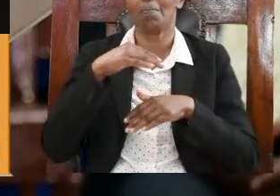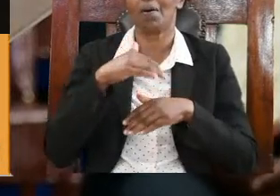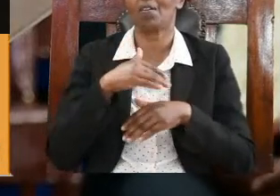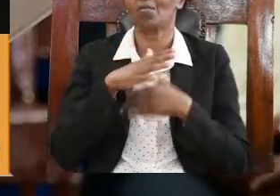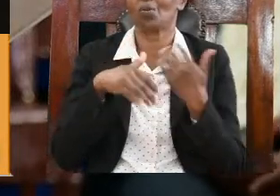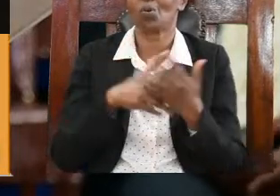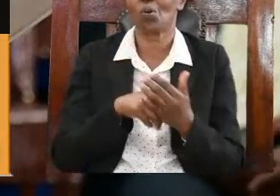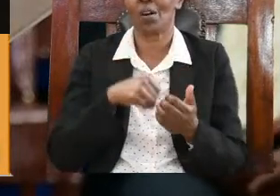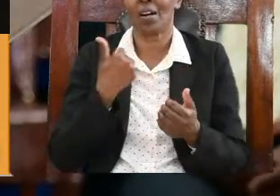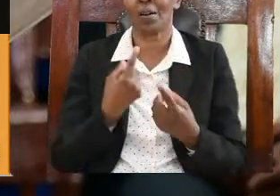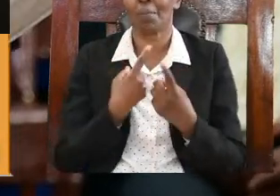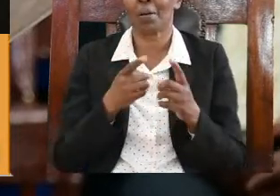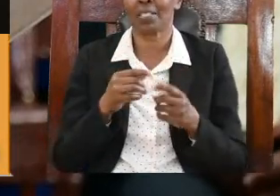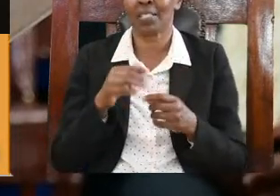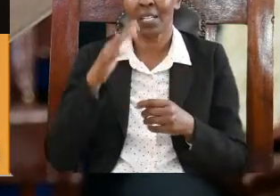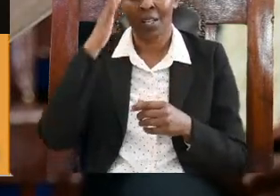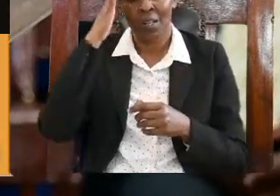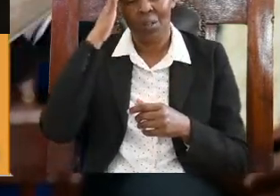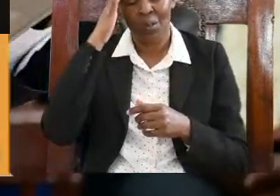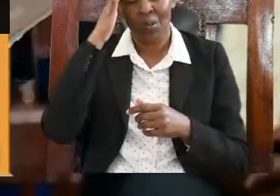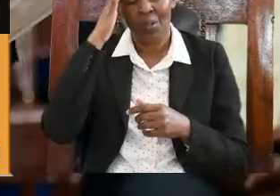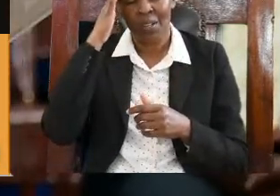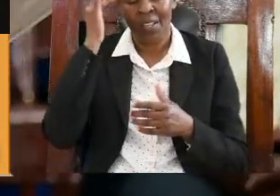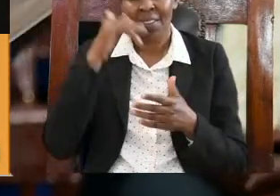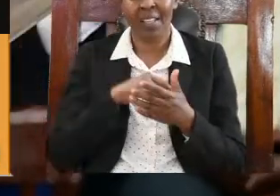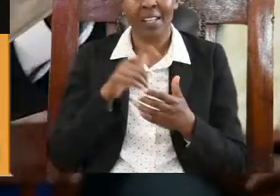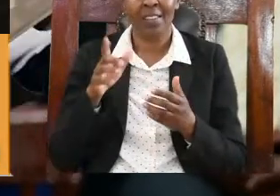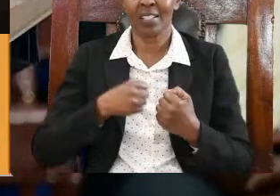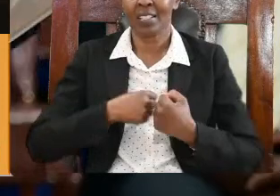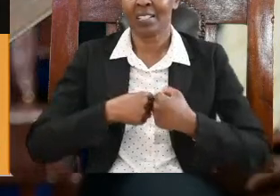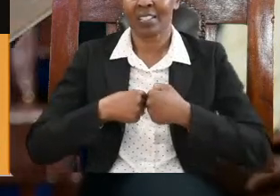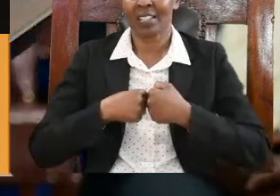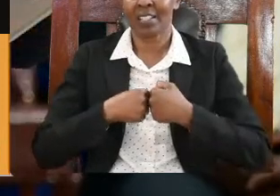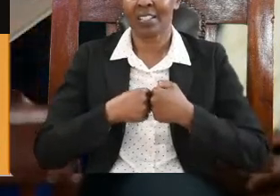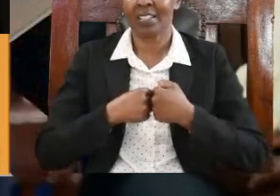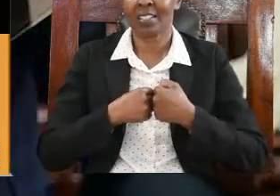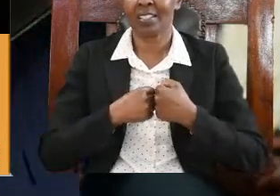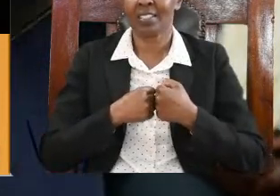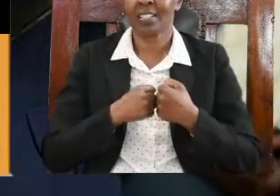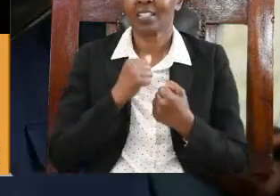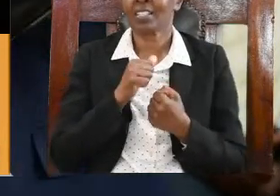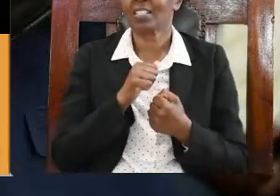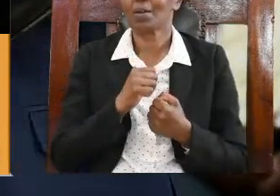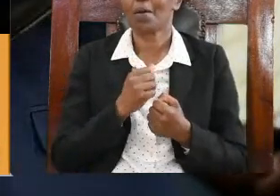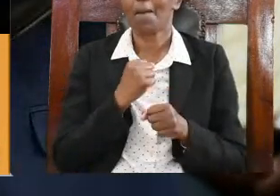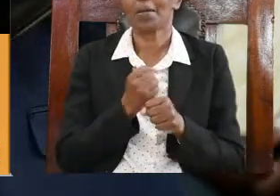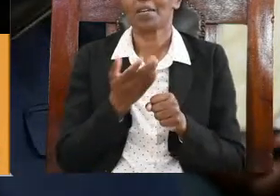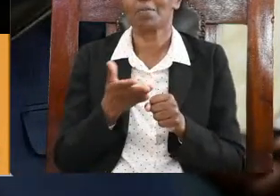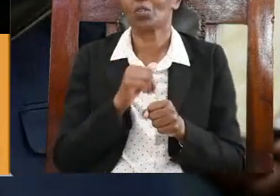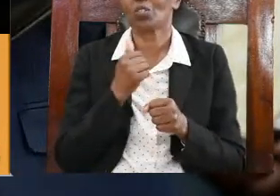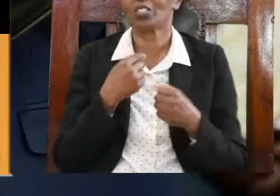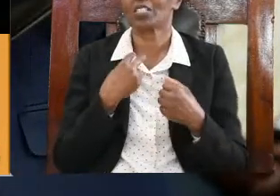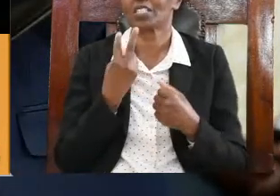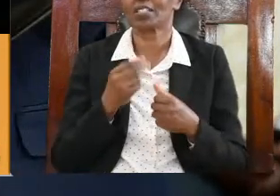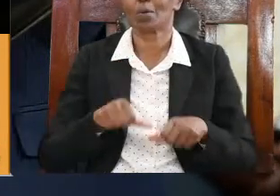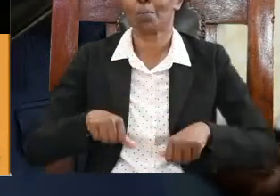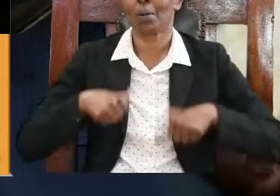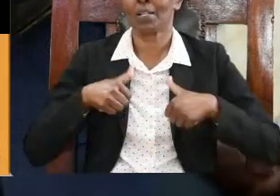the thorn that will actually make him not see the pride in him. Praise be to the